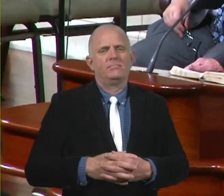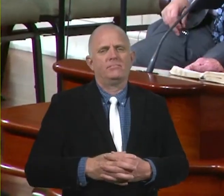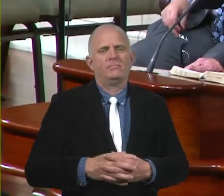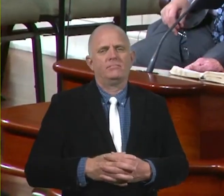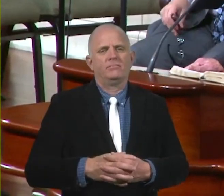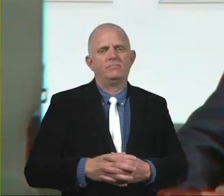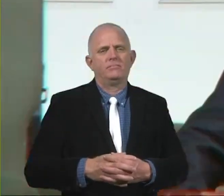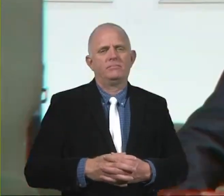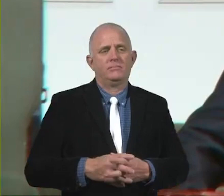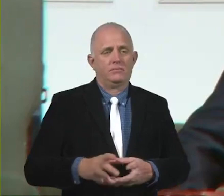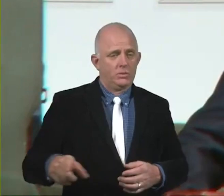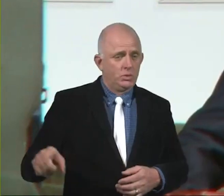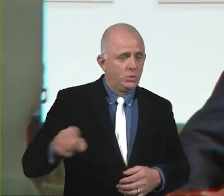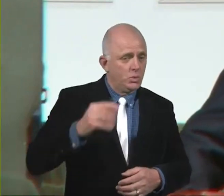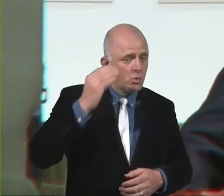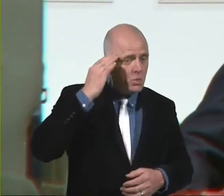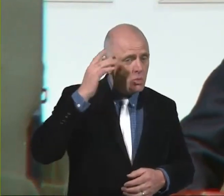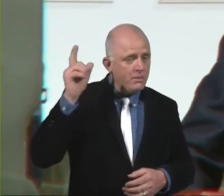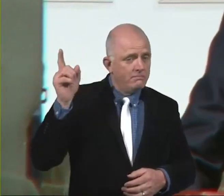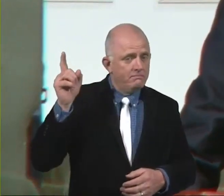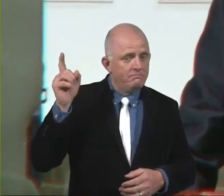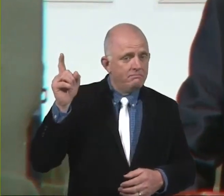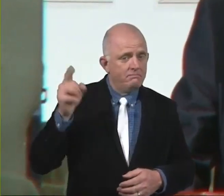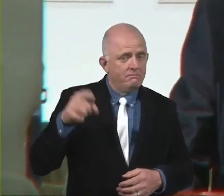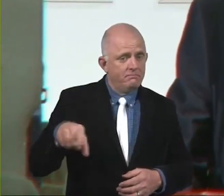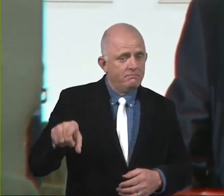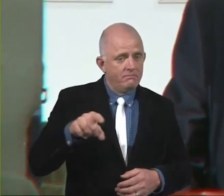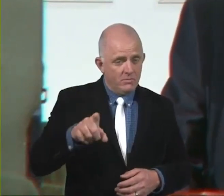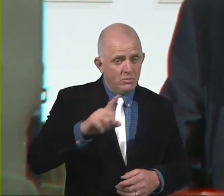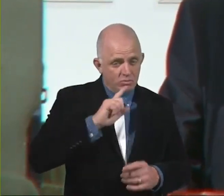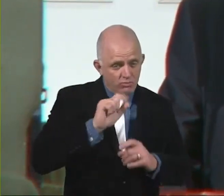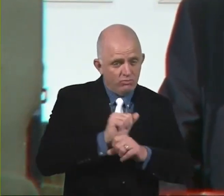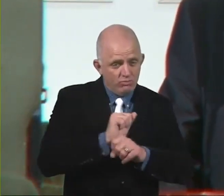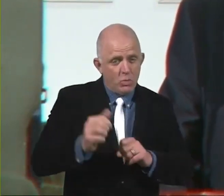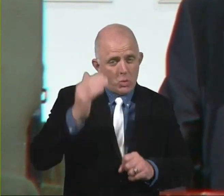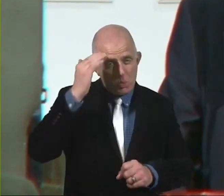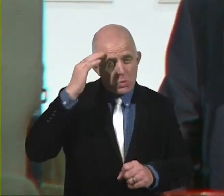Do you know him? Do you know him?